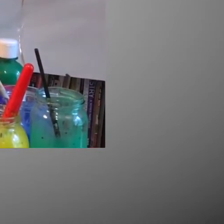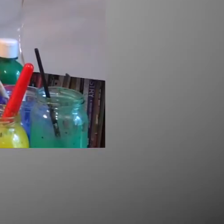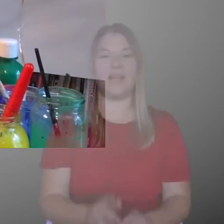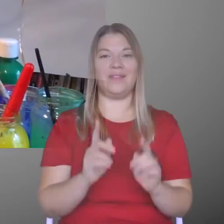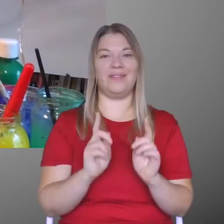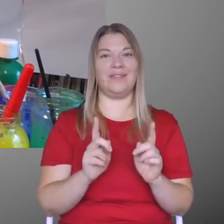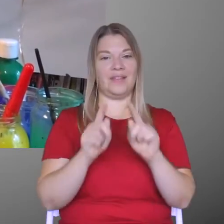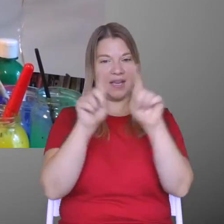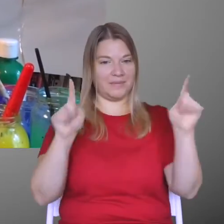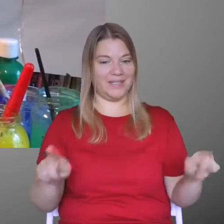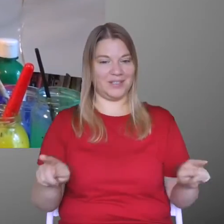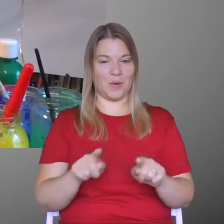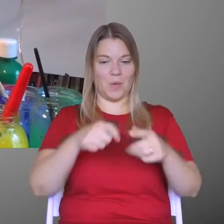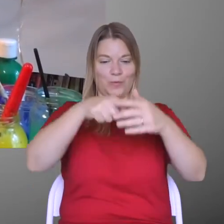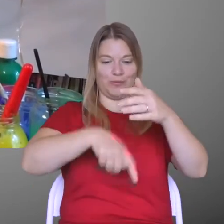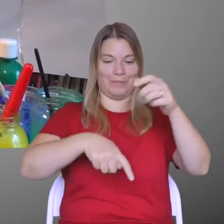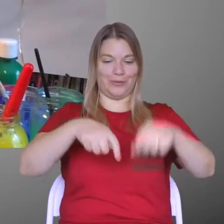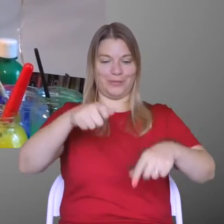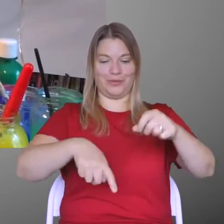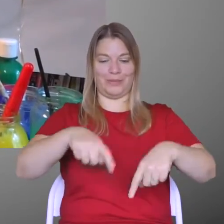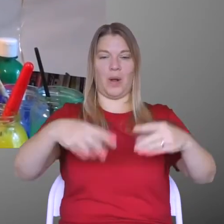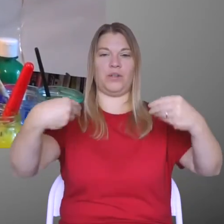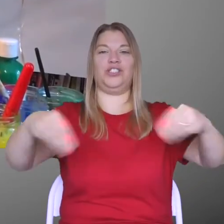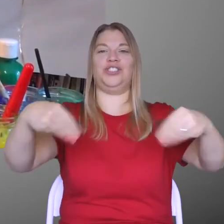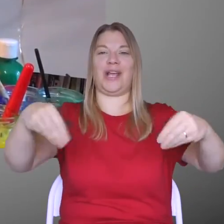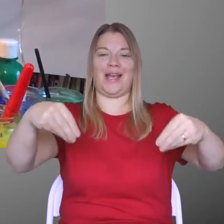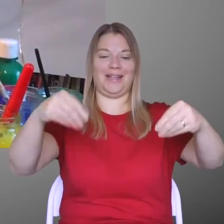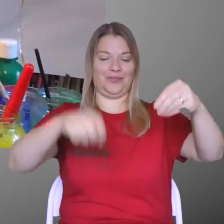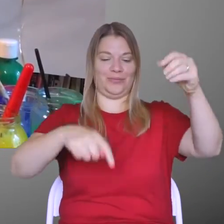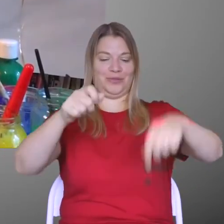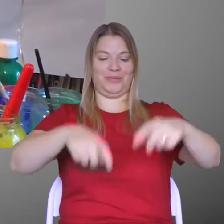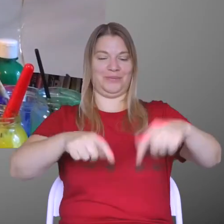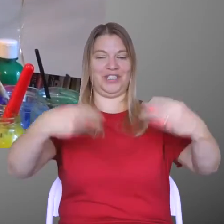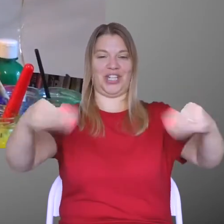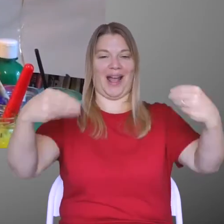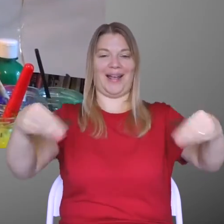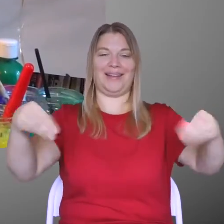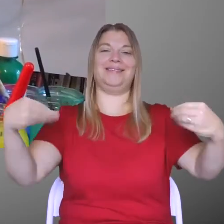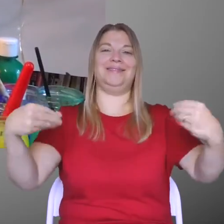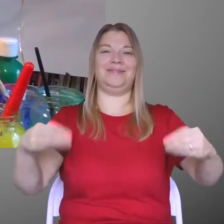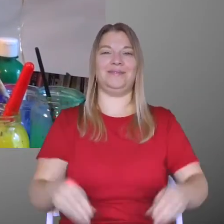ooh, it's a dribbly one. I'm going to shape the dribbles onto the next bit of paper.